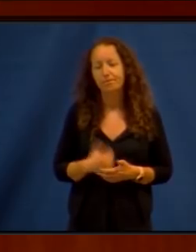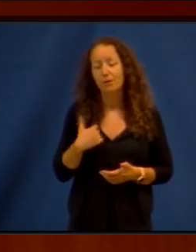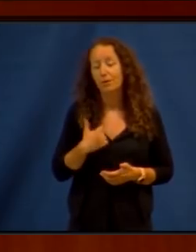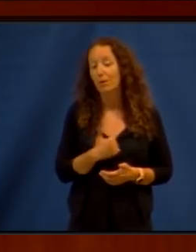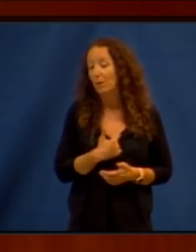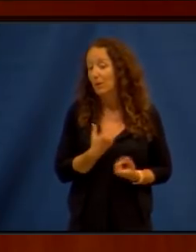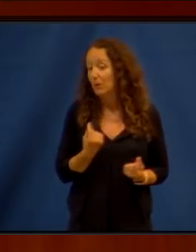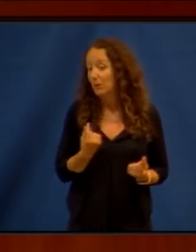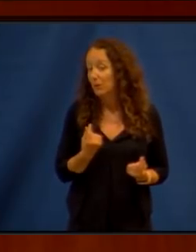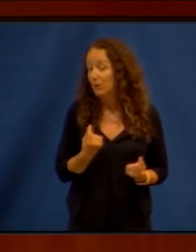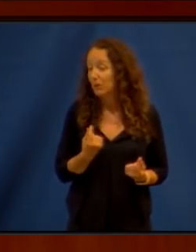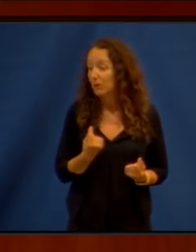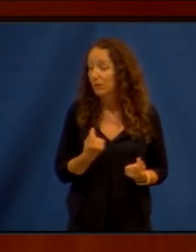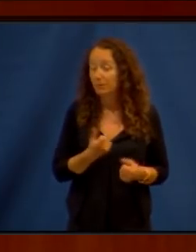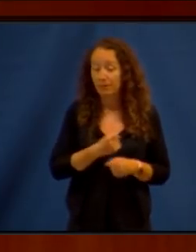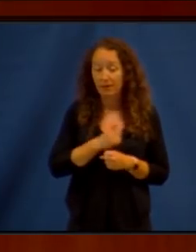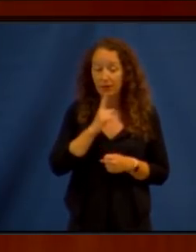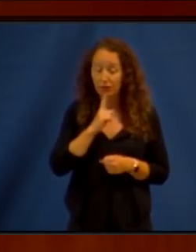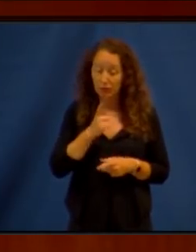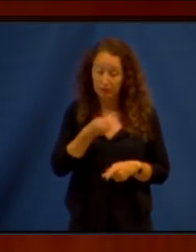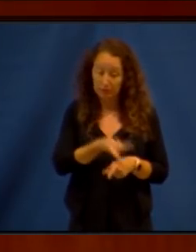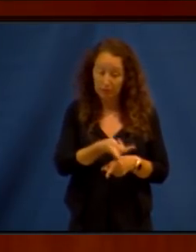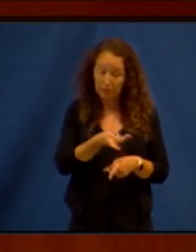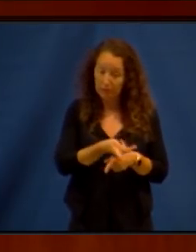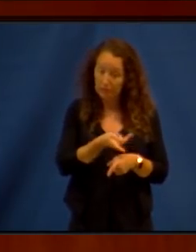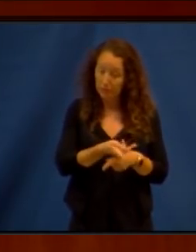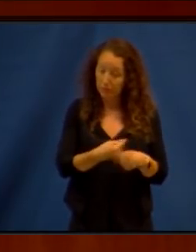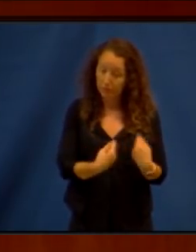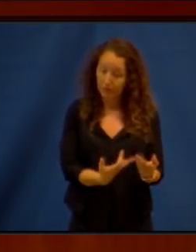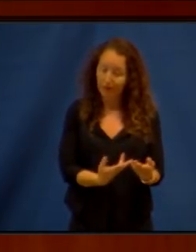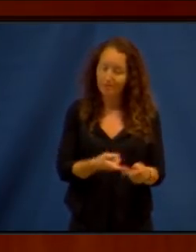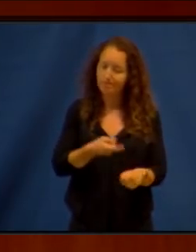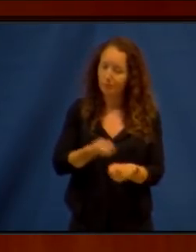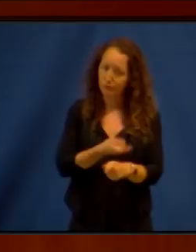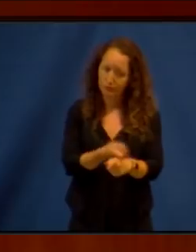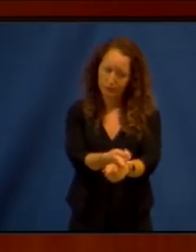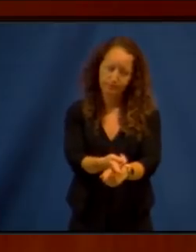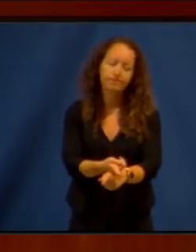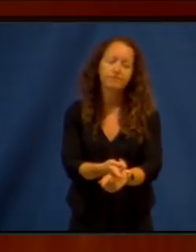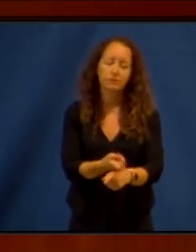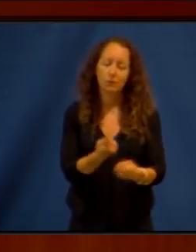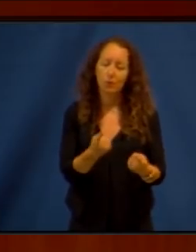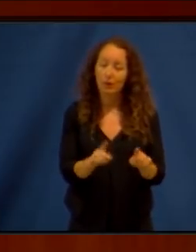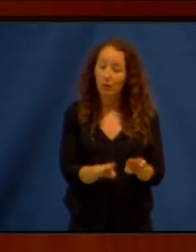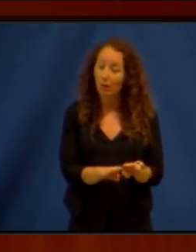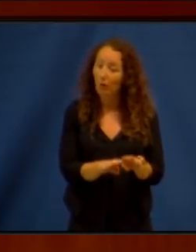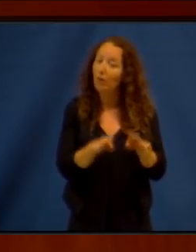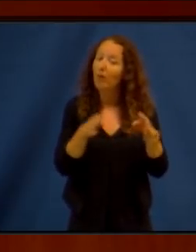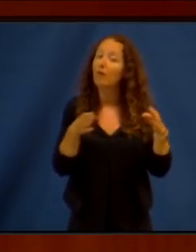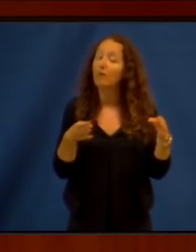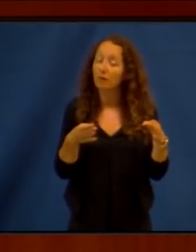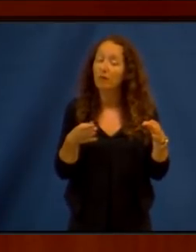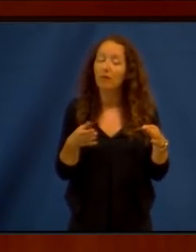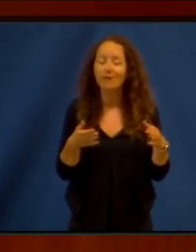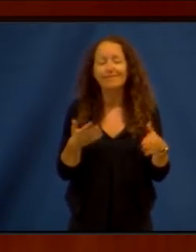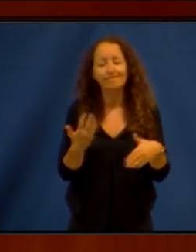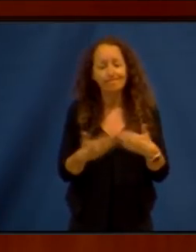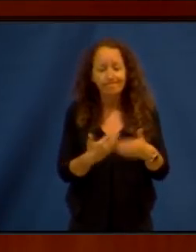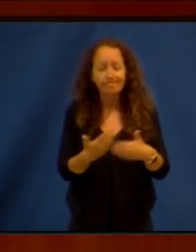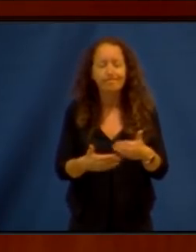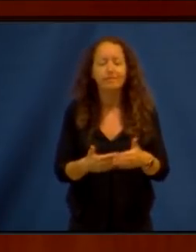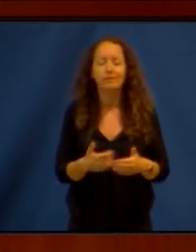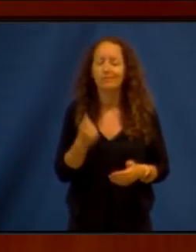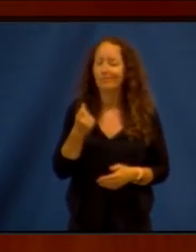are providing the appropriate care as we get ready to open up our facilities. But the biggest challenge has been the fact